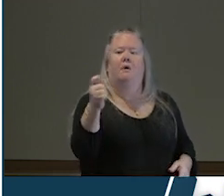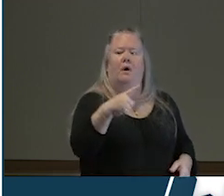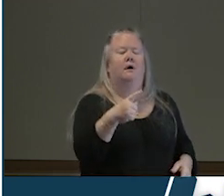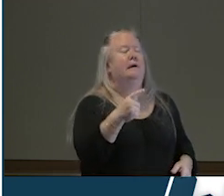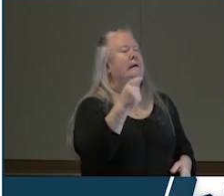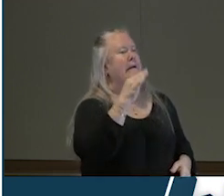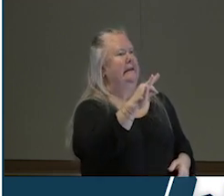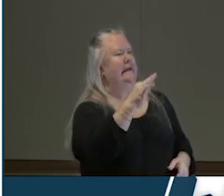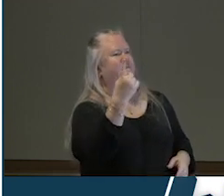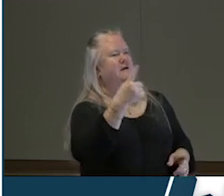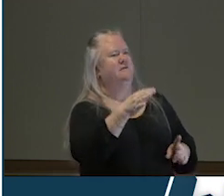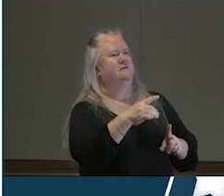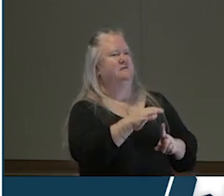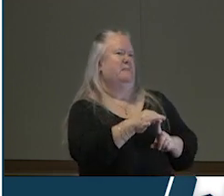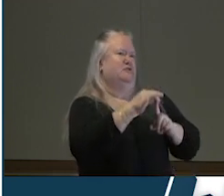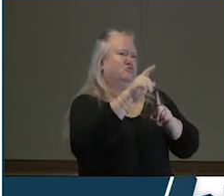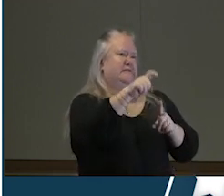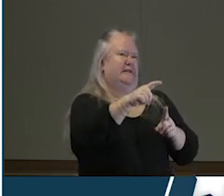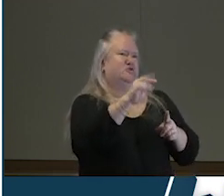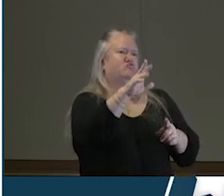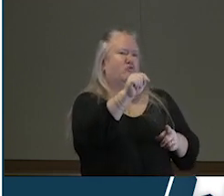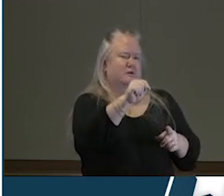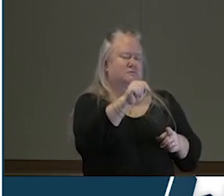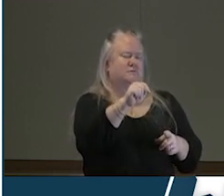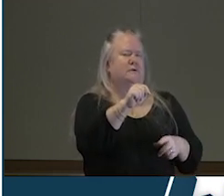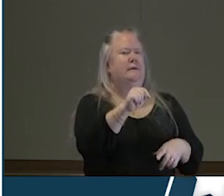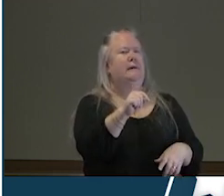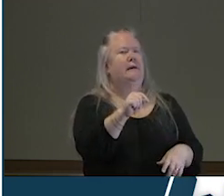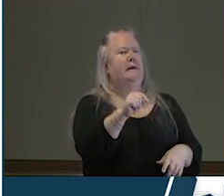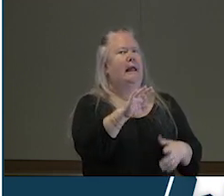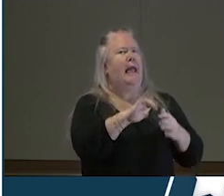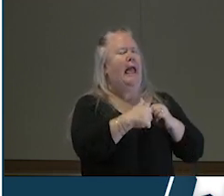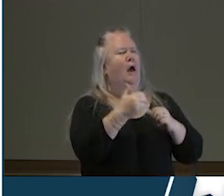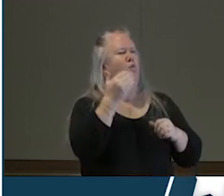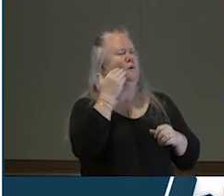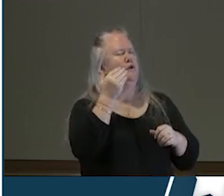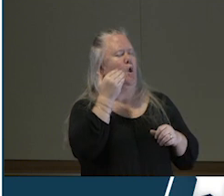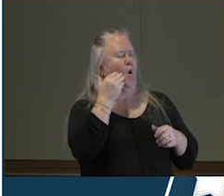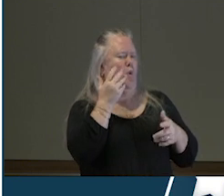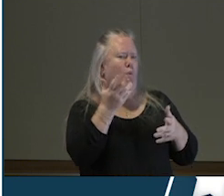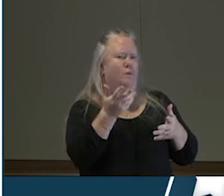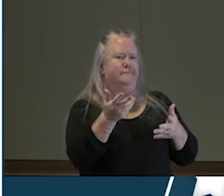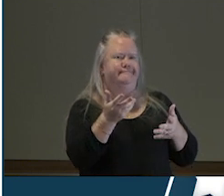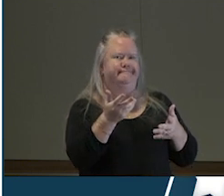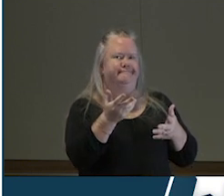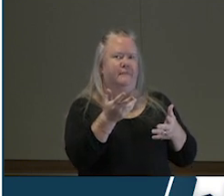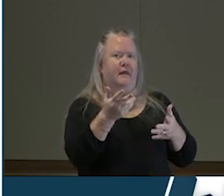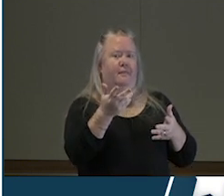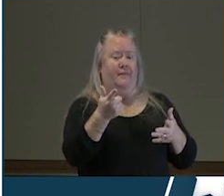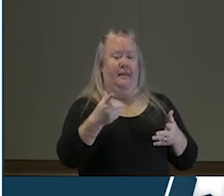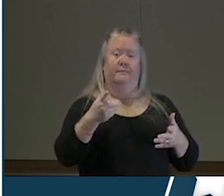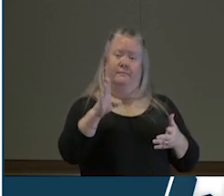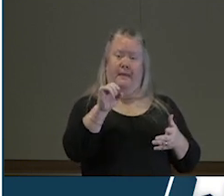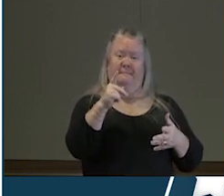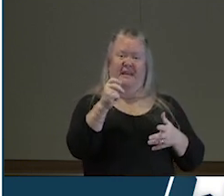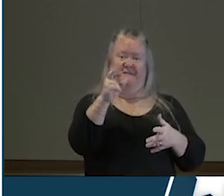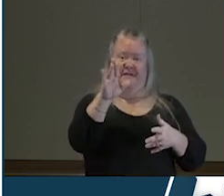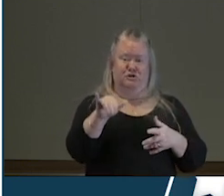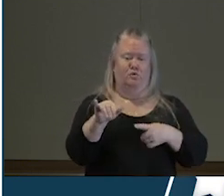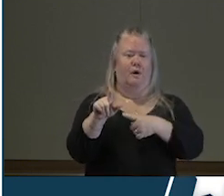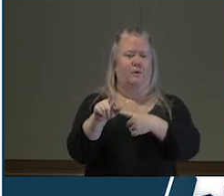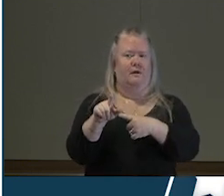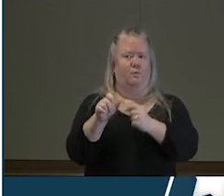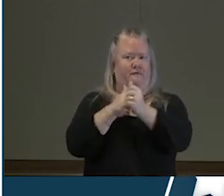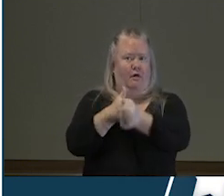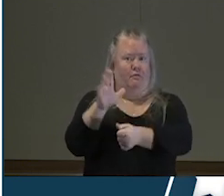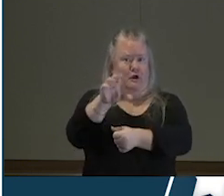If there was a special needs trust like that, then is there a way to know, that the beneficiary go by their